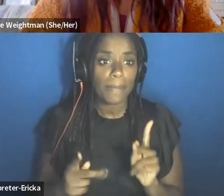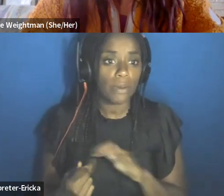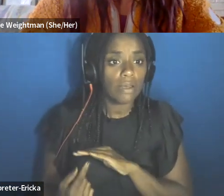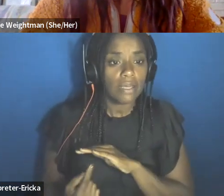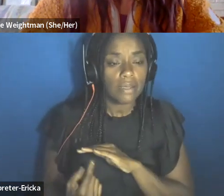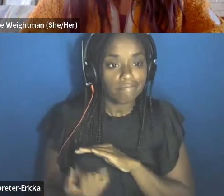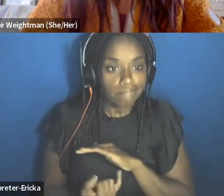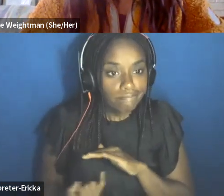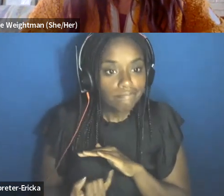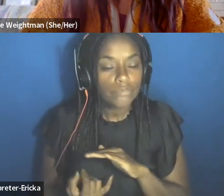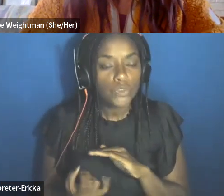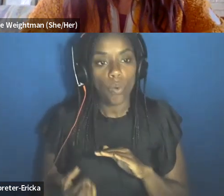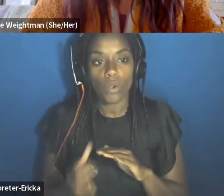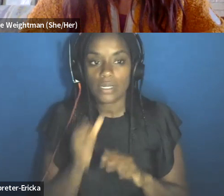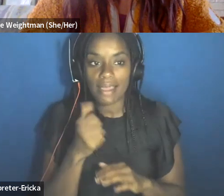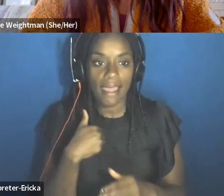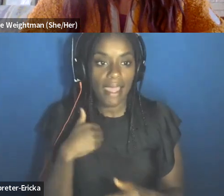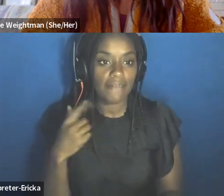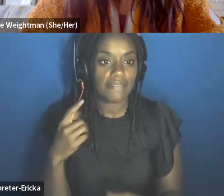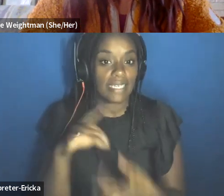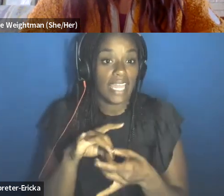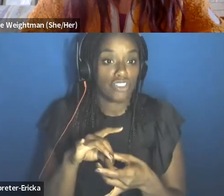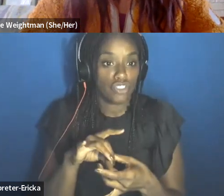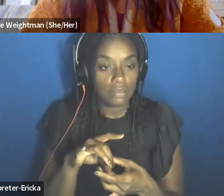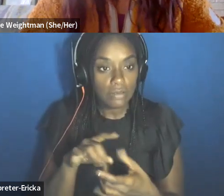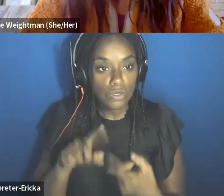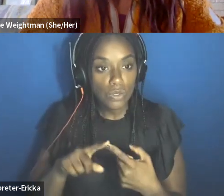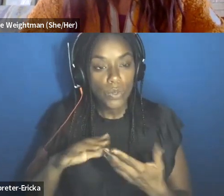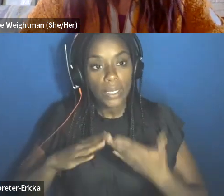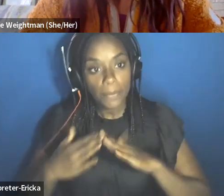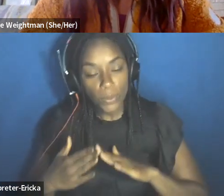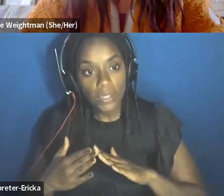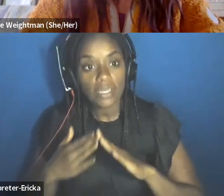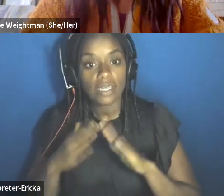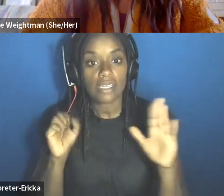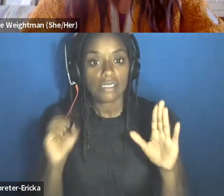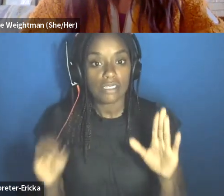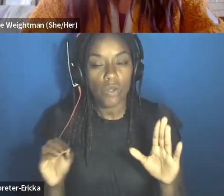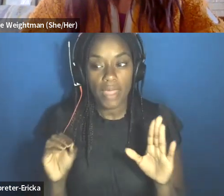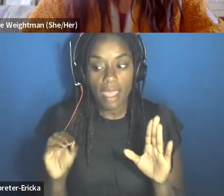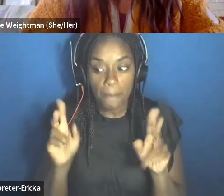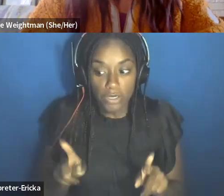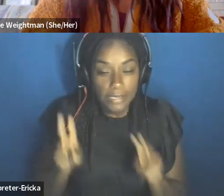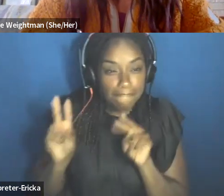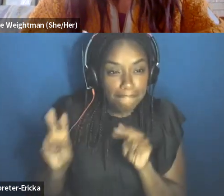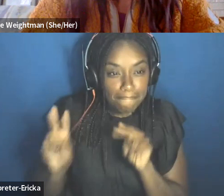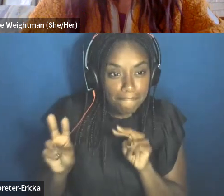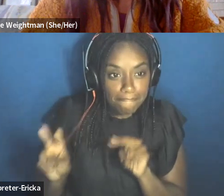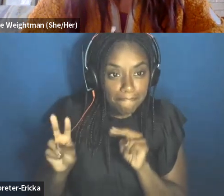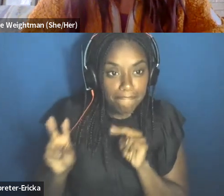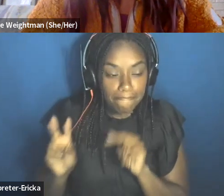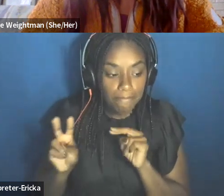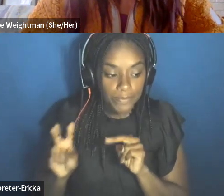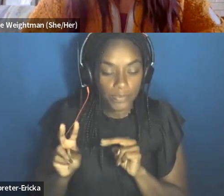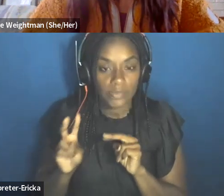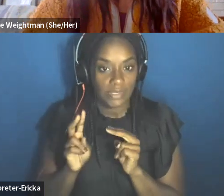about people not having the right connections to their community, so that someone's kind of keeping an eye out on them, as